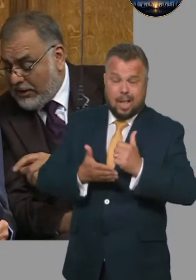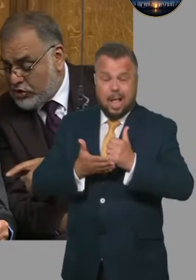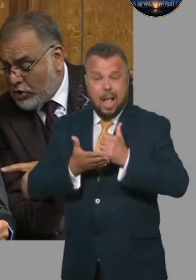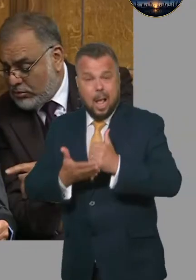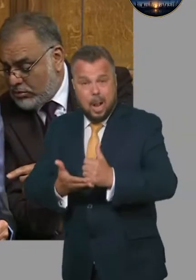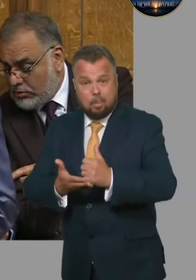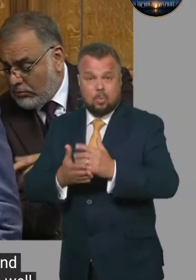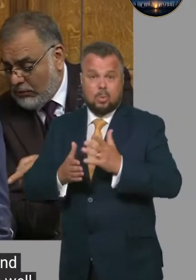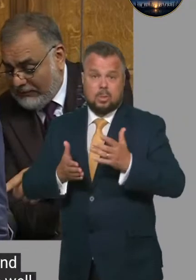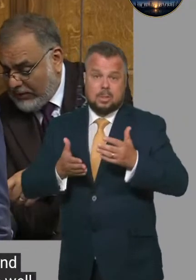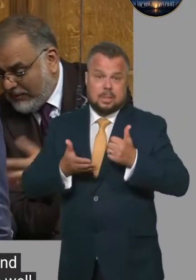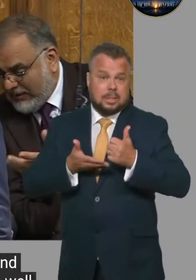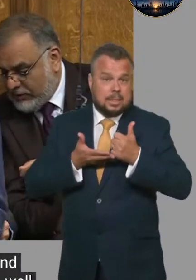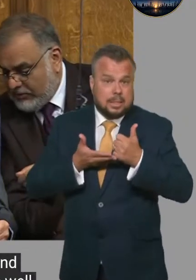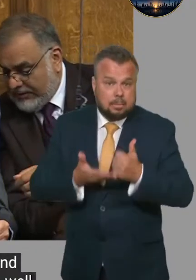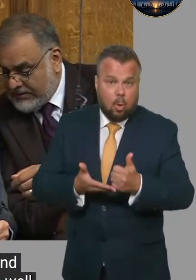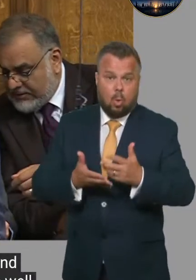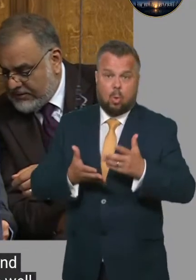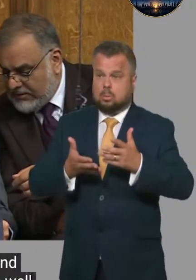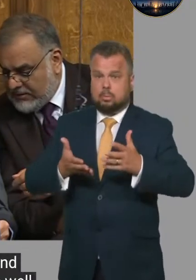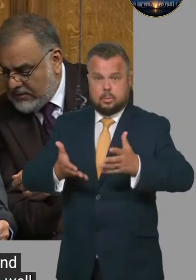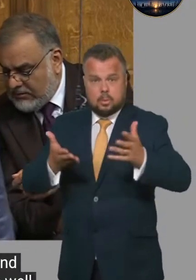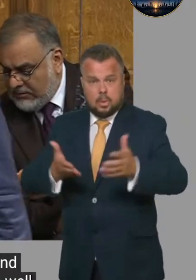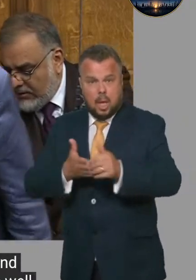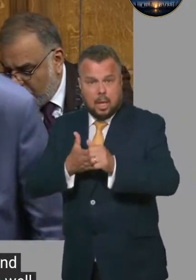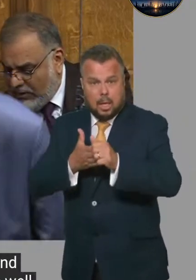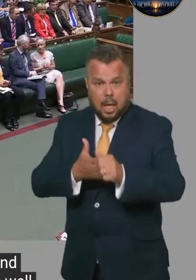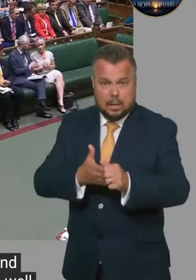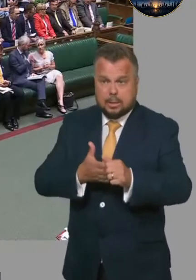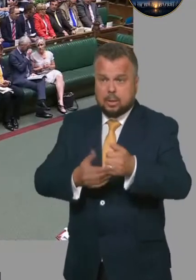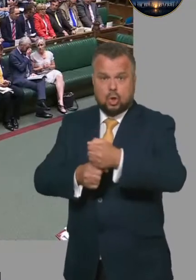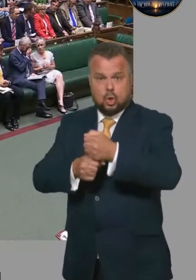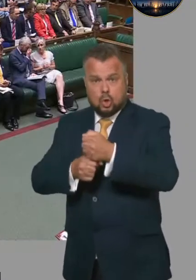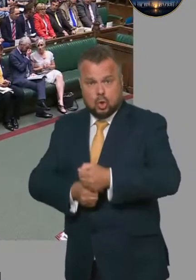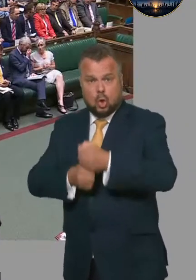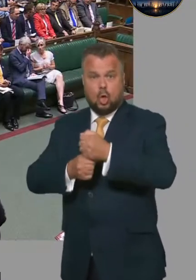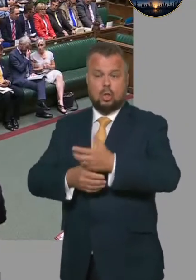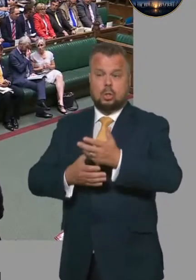have an opportunity. I know the Minister will be committed to that. I'll be very pleased to have her answer. Thank you.